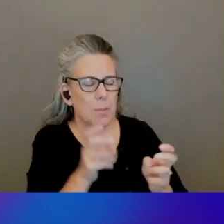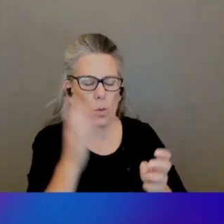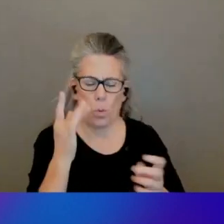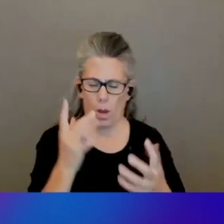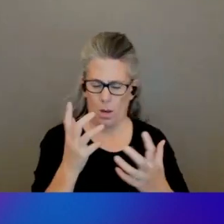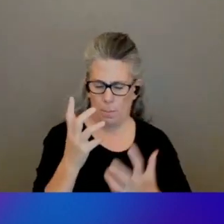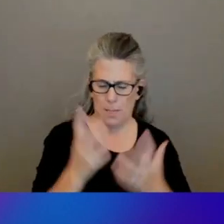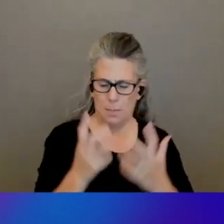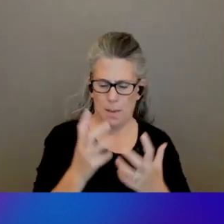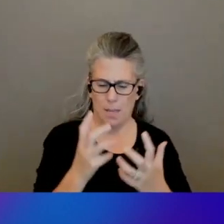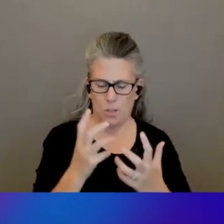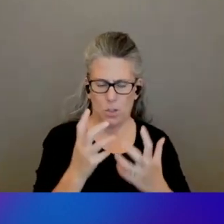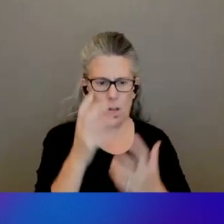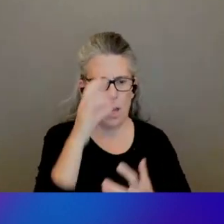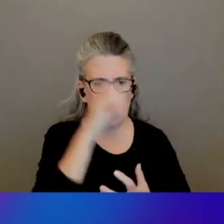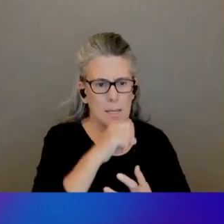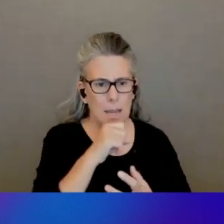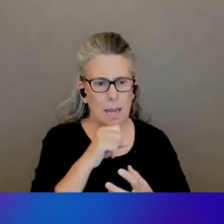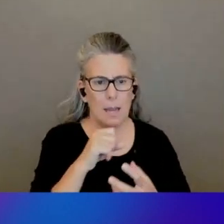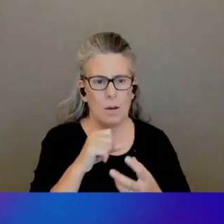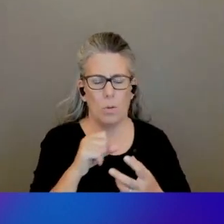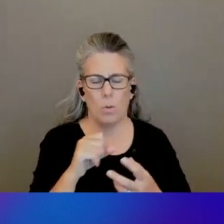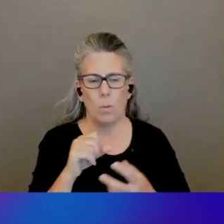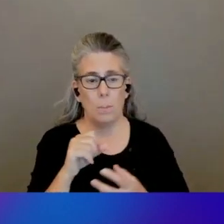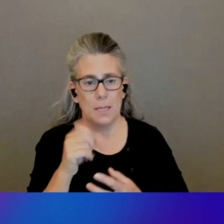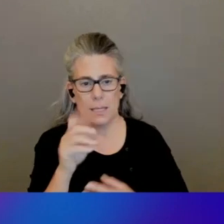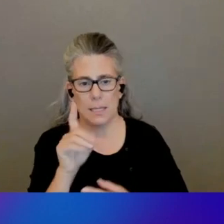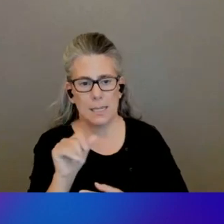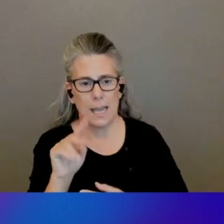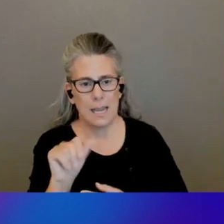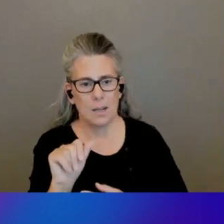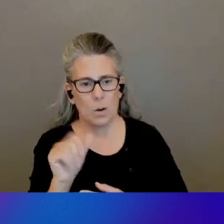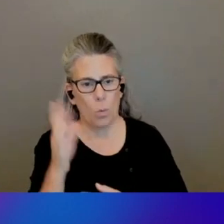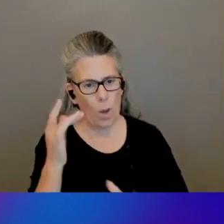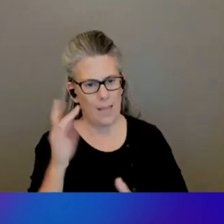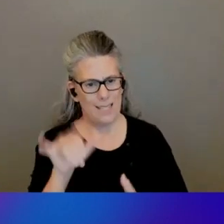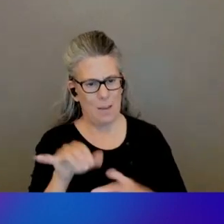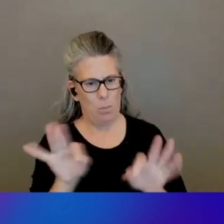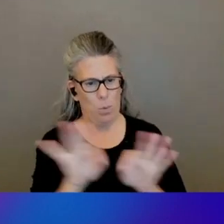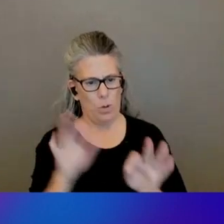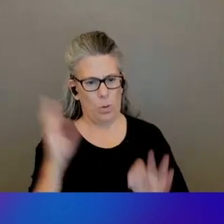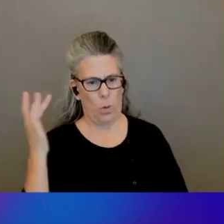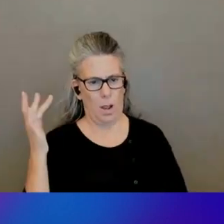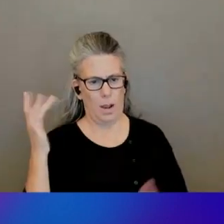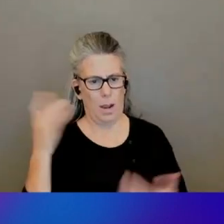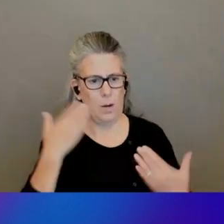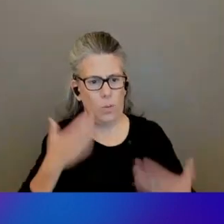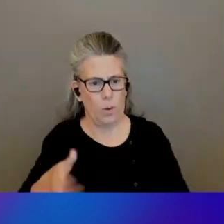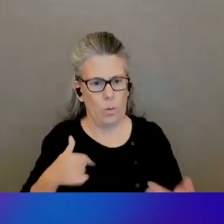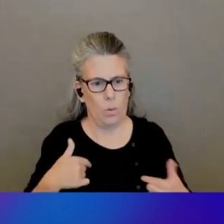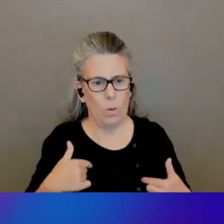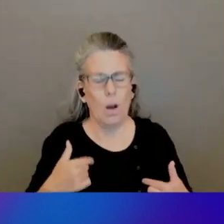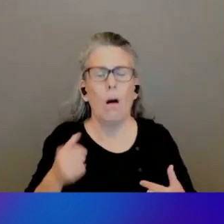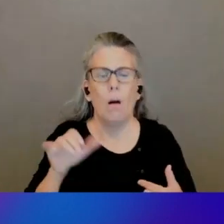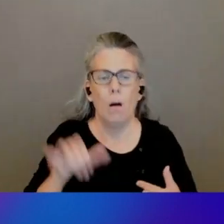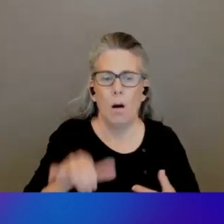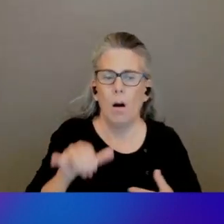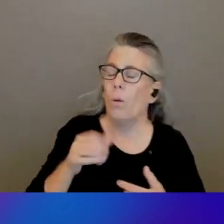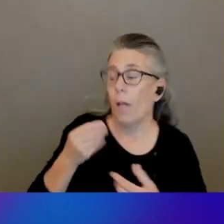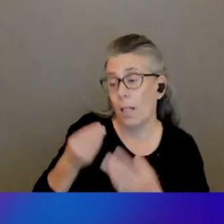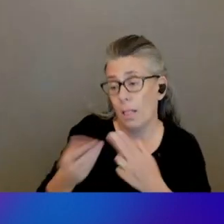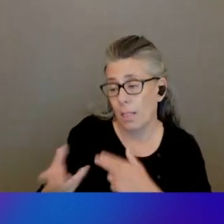data matter? But at the end of the day, we can all kind of use our logic and say, hey, missing data probably means that there's something